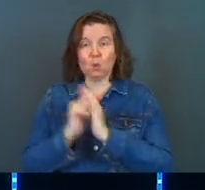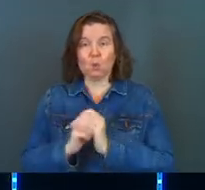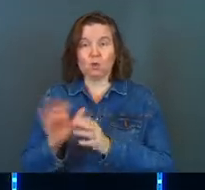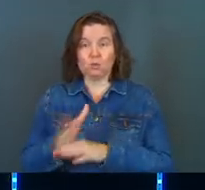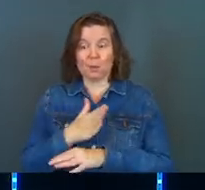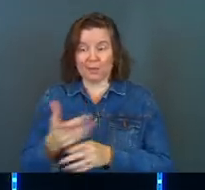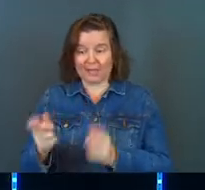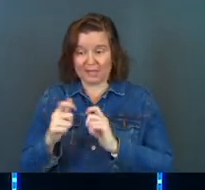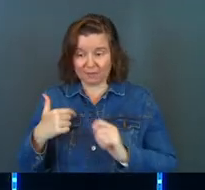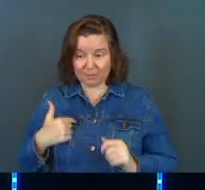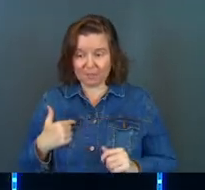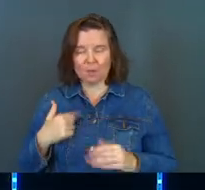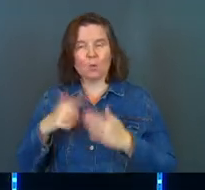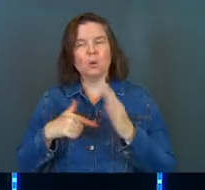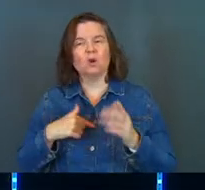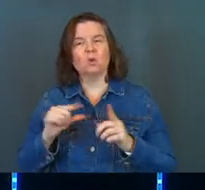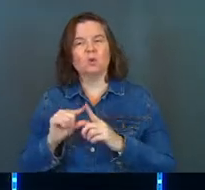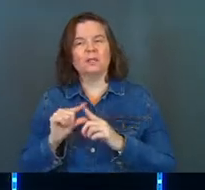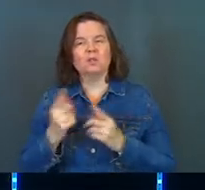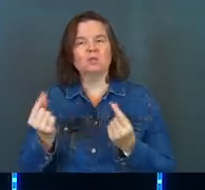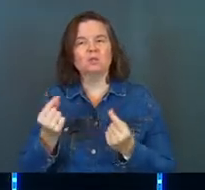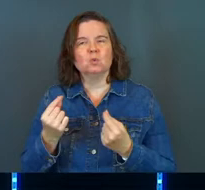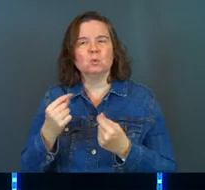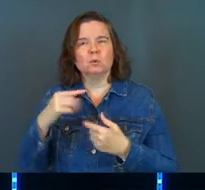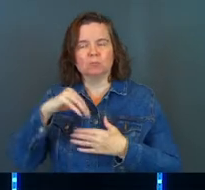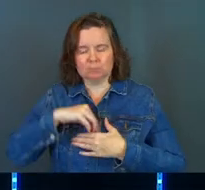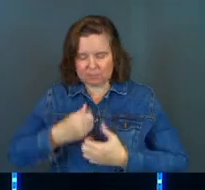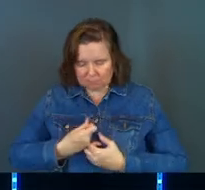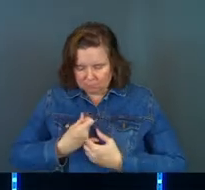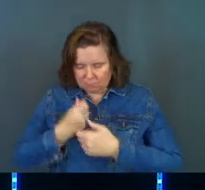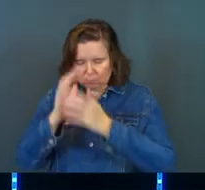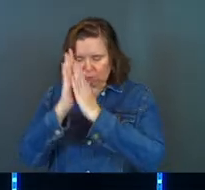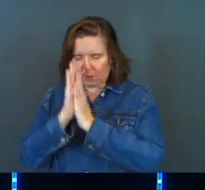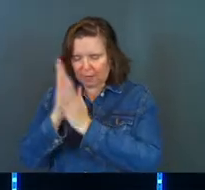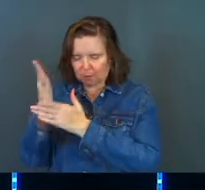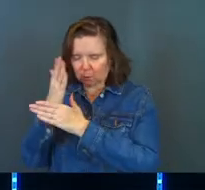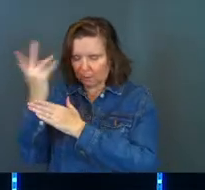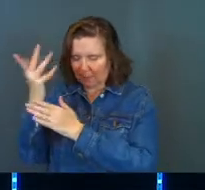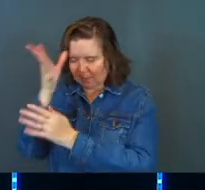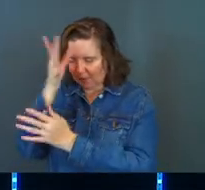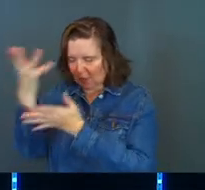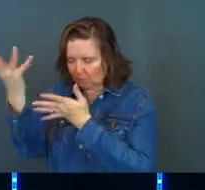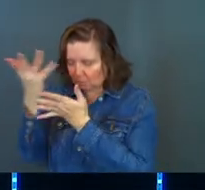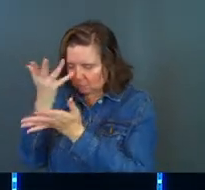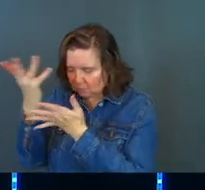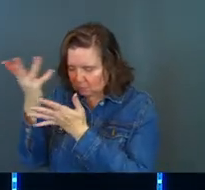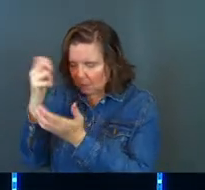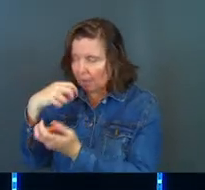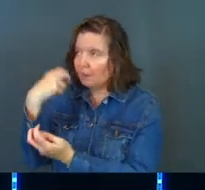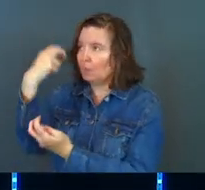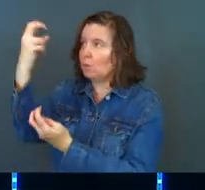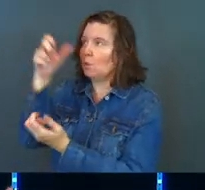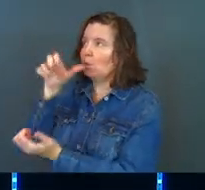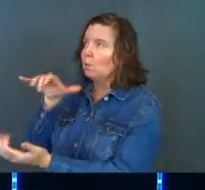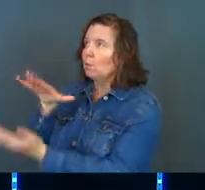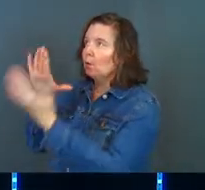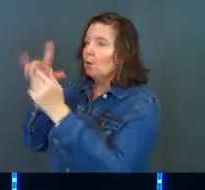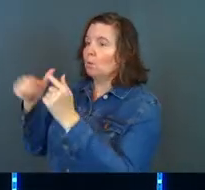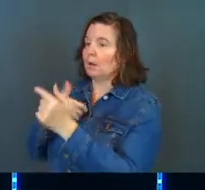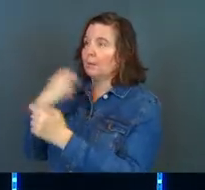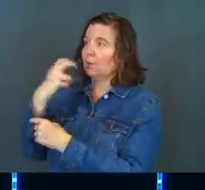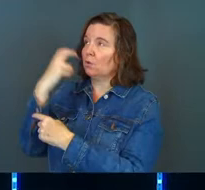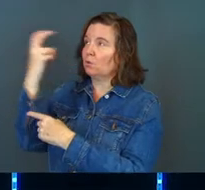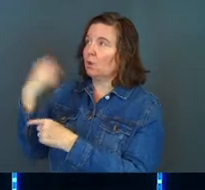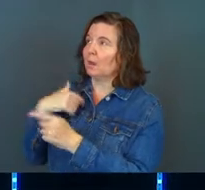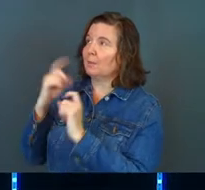worship songs that they give to me, what are those lyrics doing? They're turning into prayers between me and the Father. I'm at the throne. And when I'm